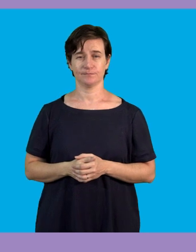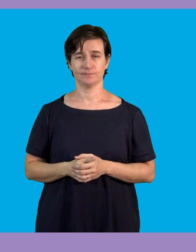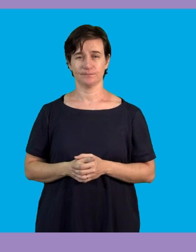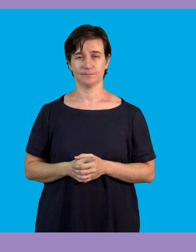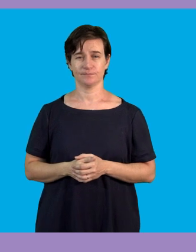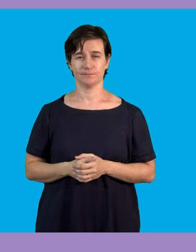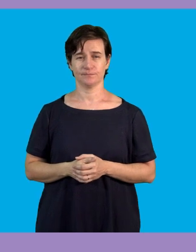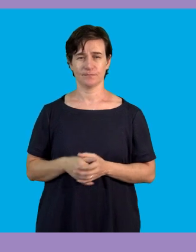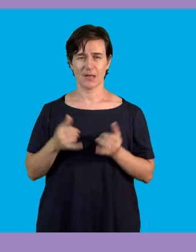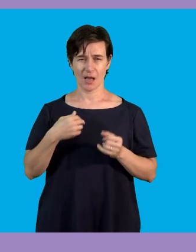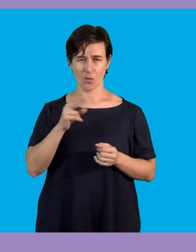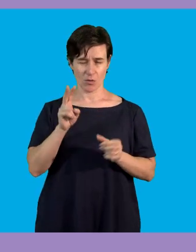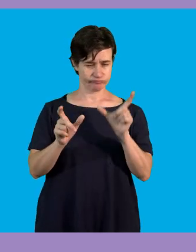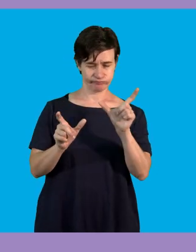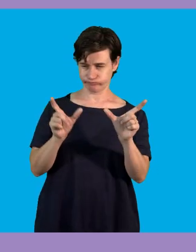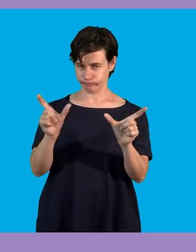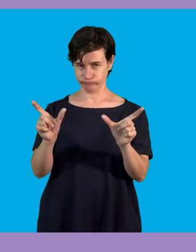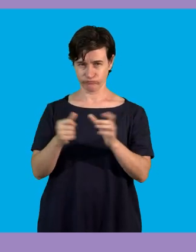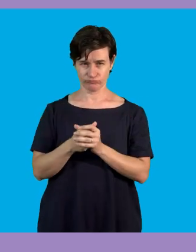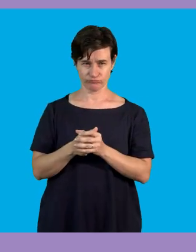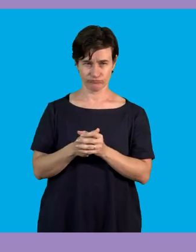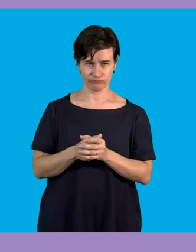have to look at these two terms.